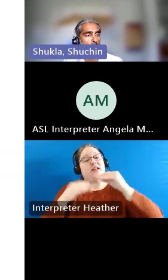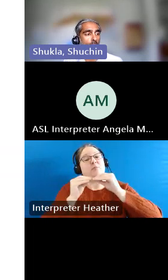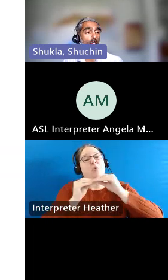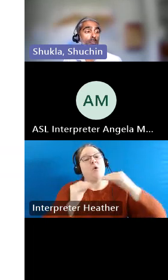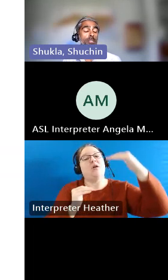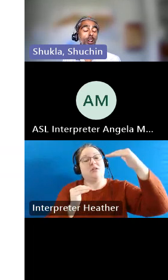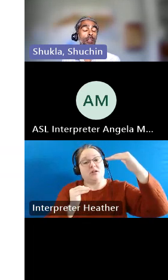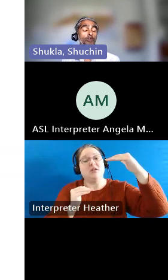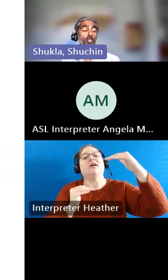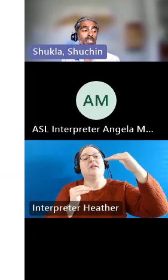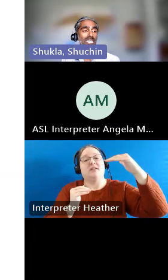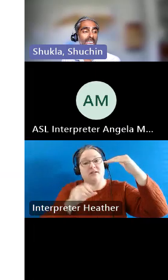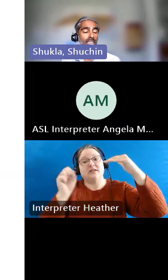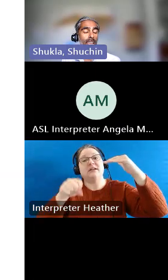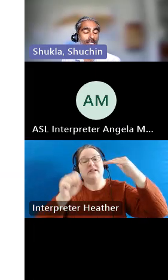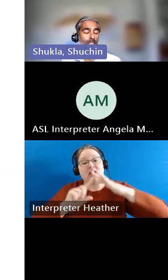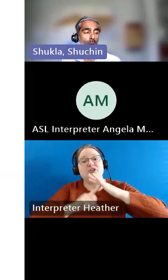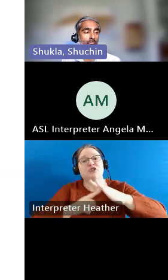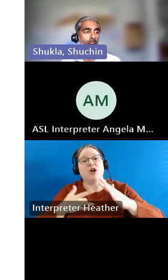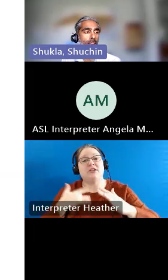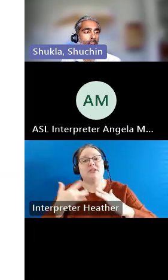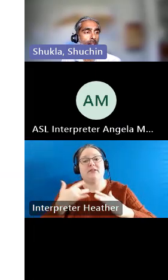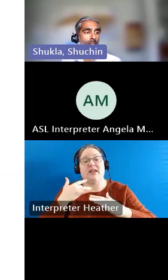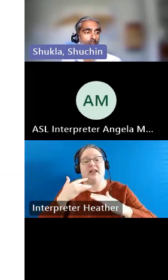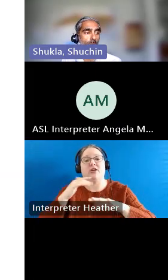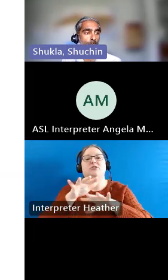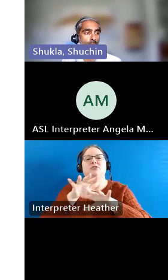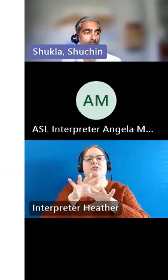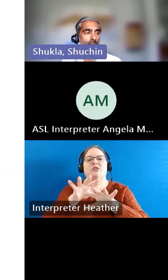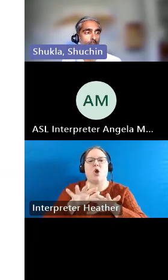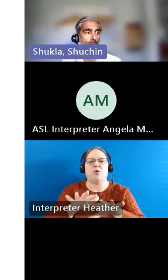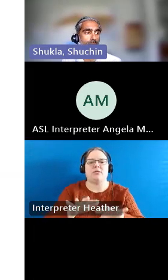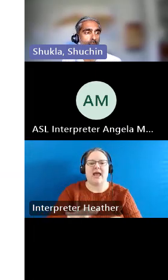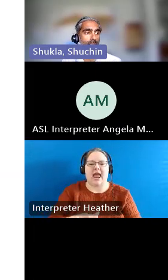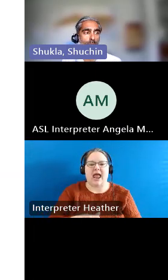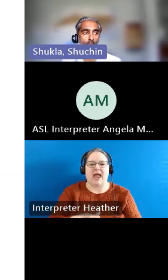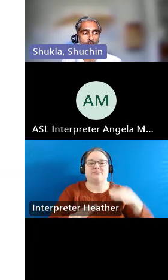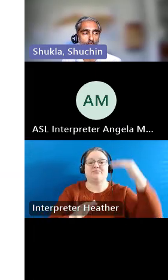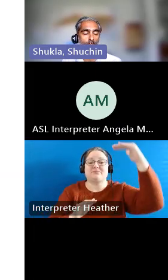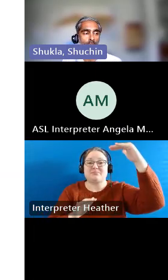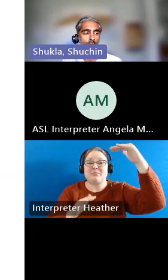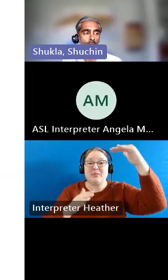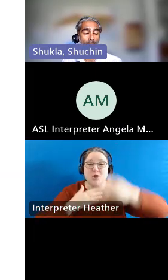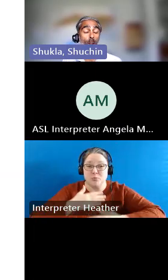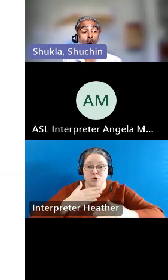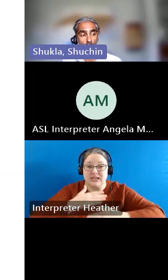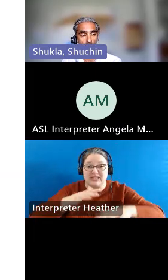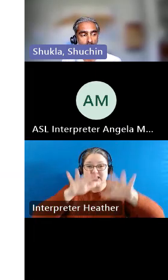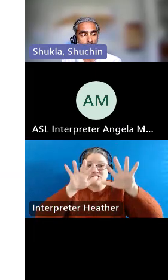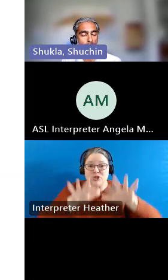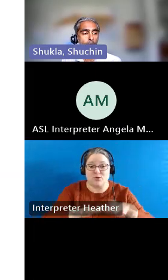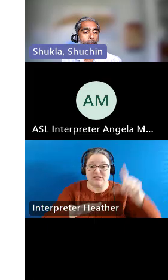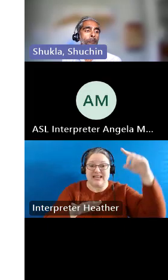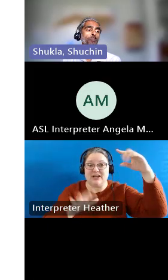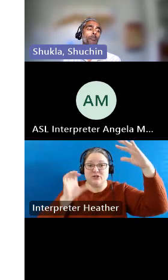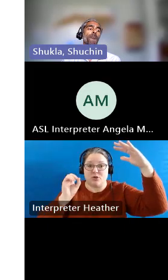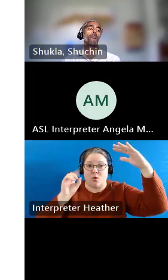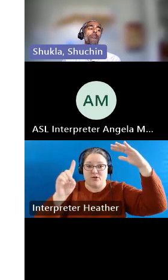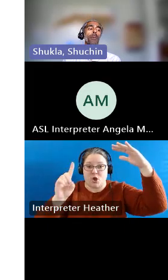the line where you're starting to feel sedated and slowed down. This is where your breathing slows, and this is where you might